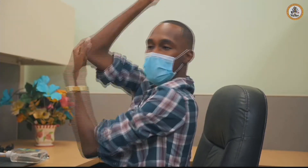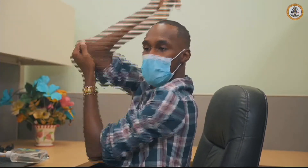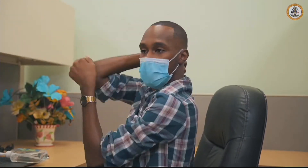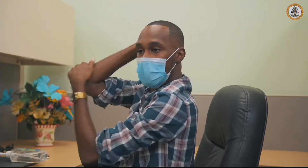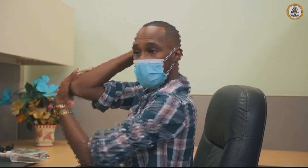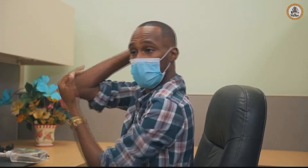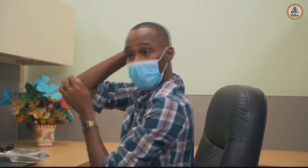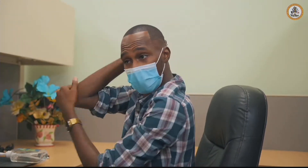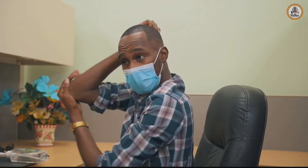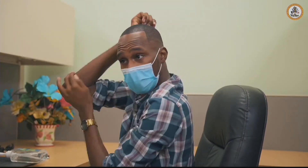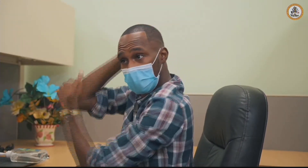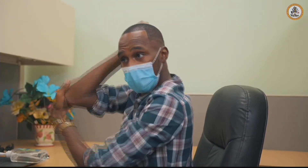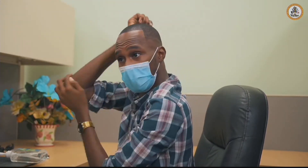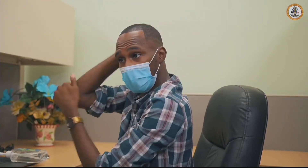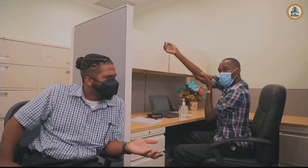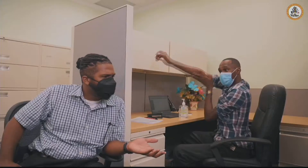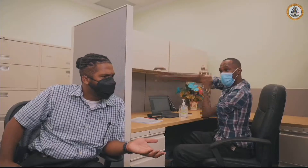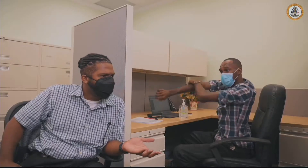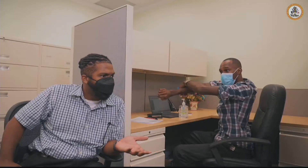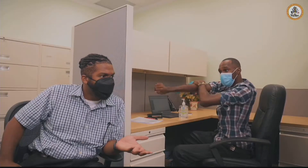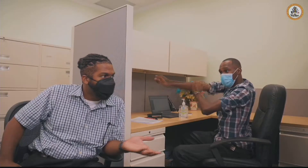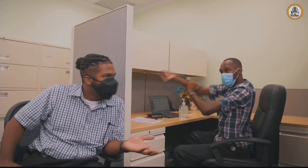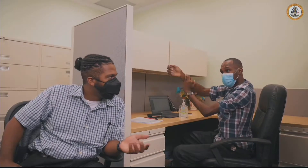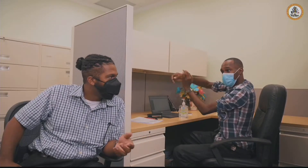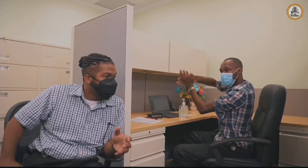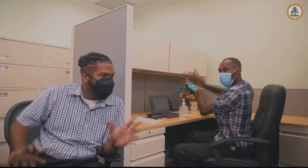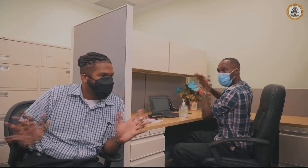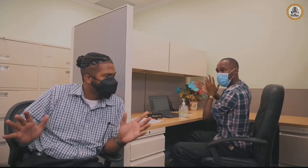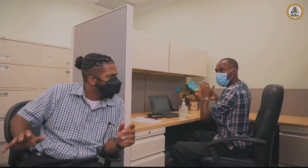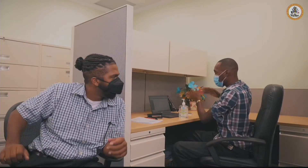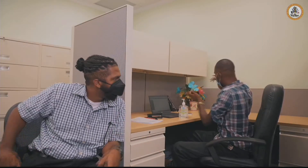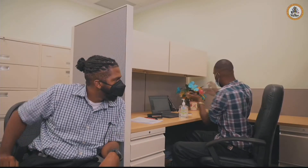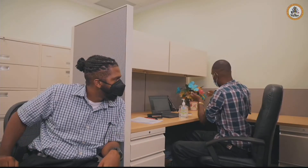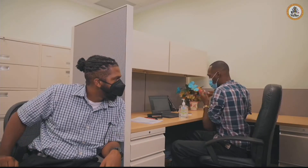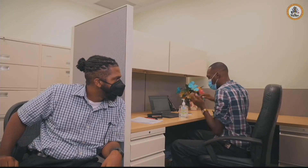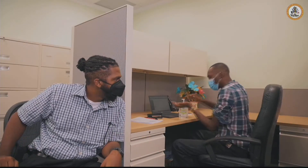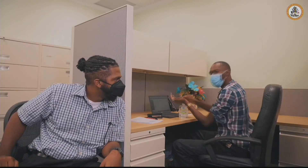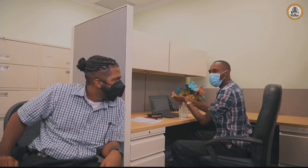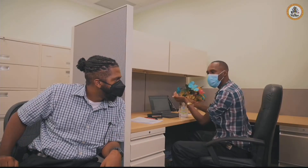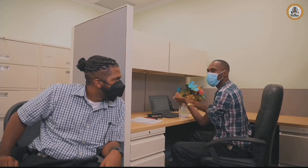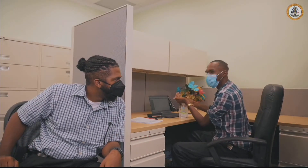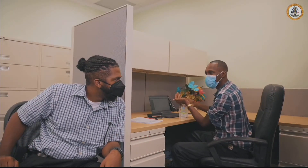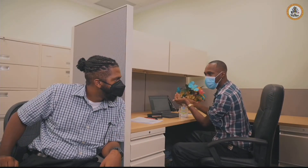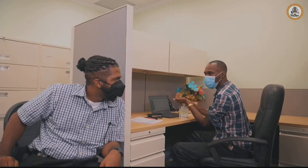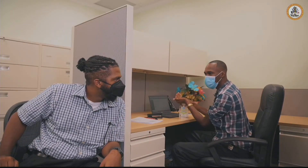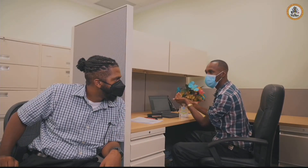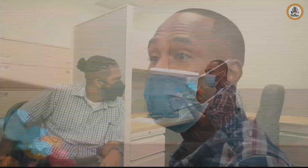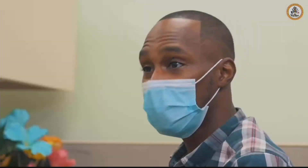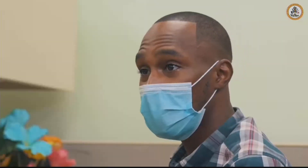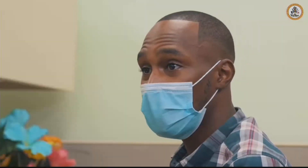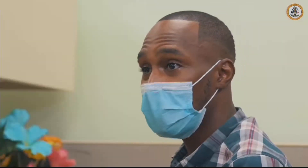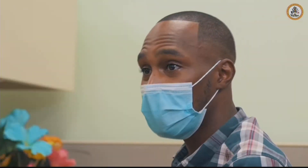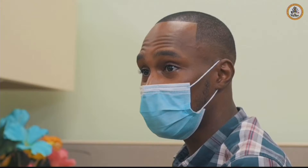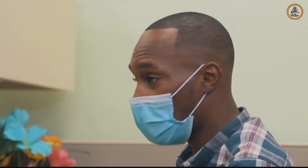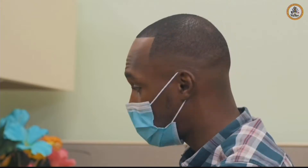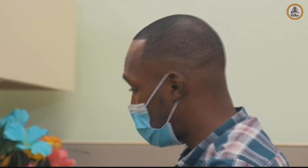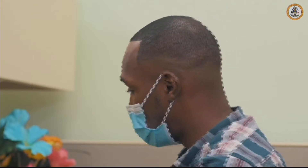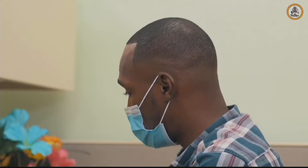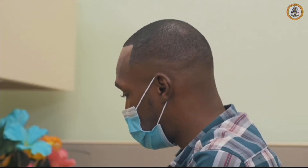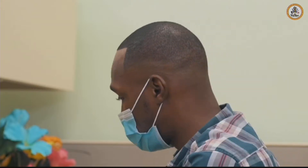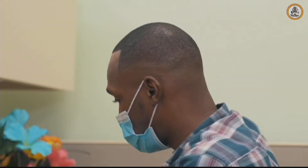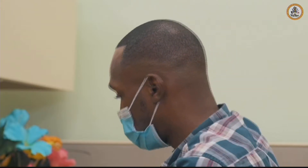Bro, what happened? I thought you all vaccinated people supposed to be invincible. No, bro. Fully vaccinated people still could